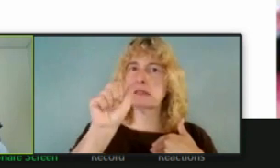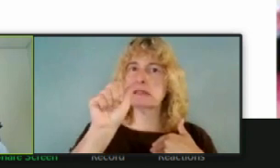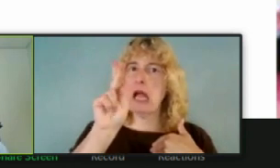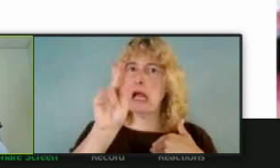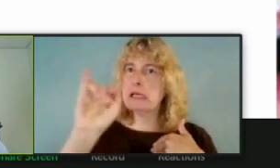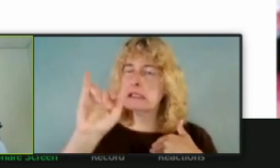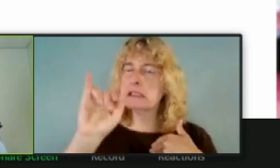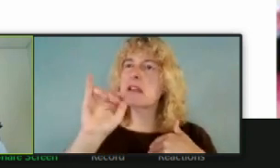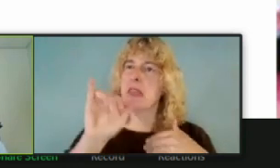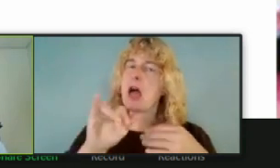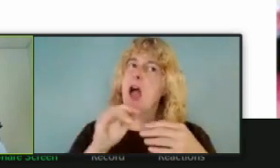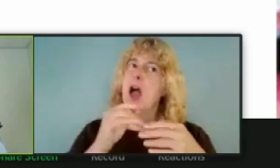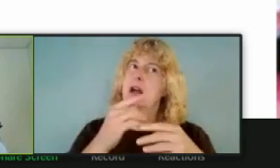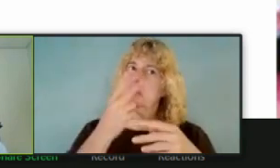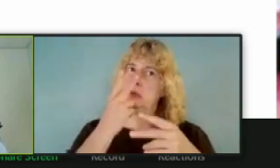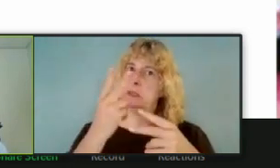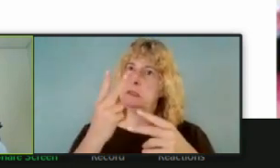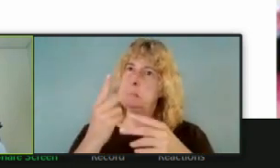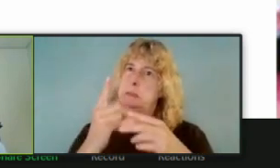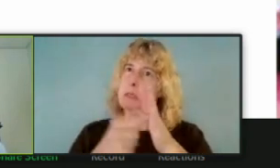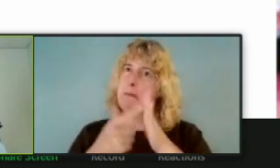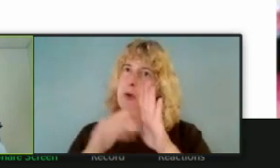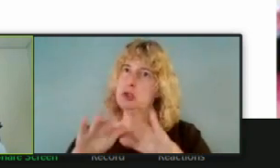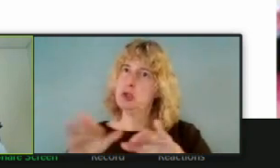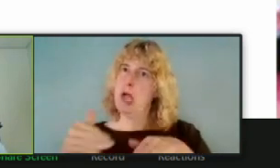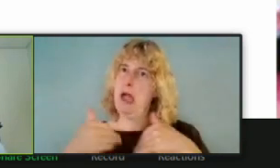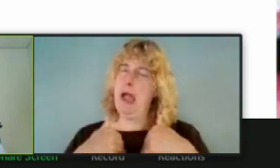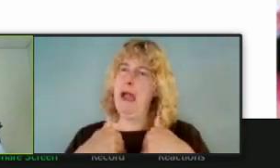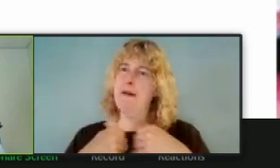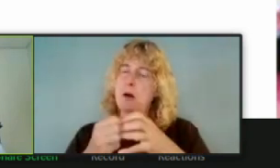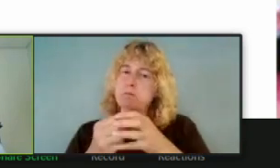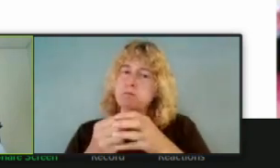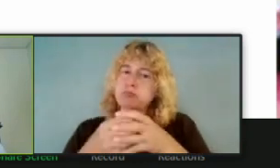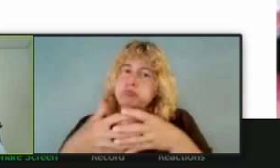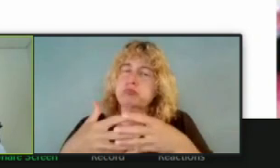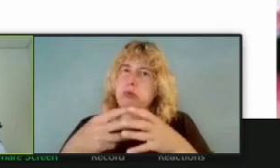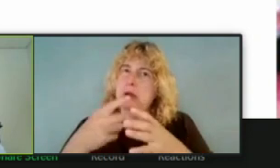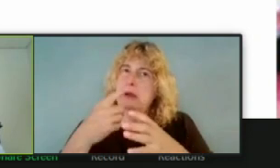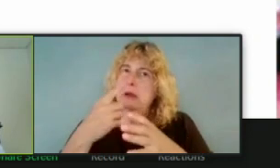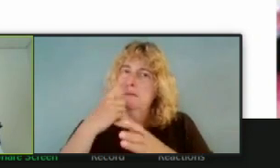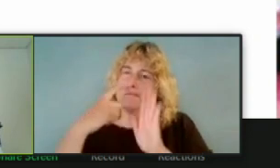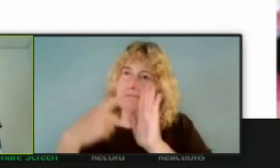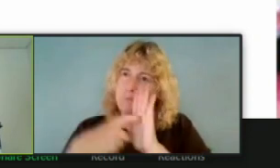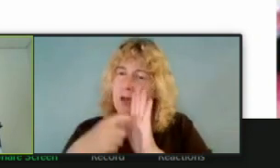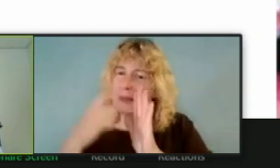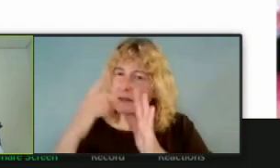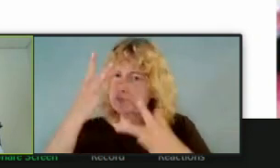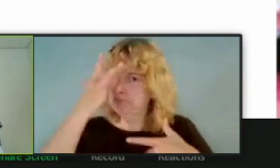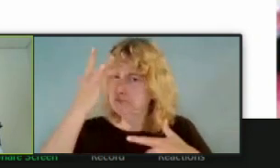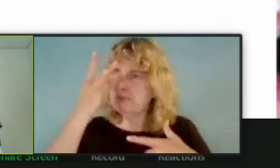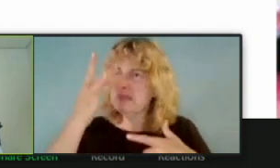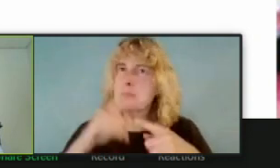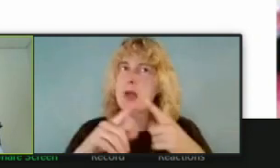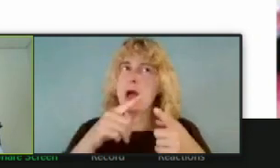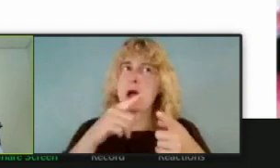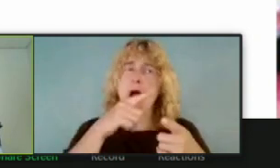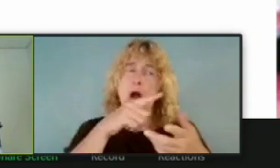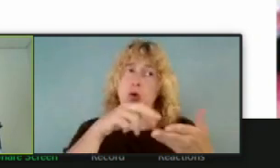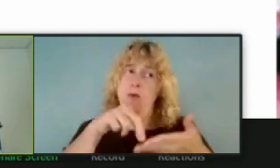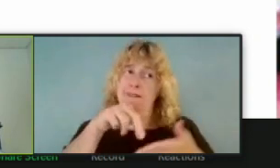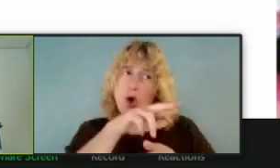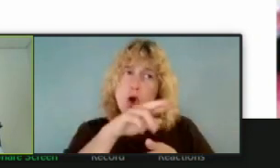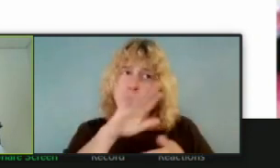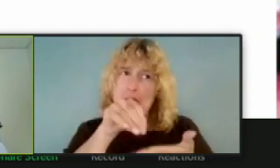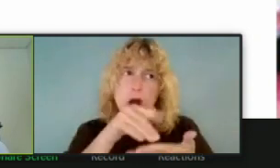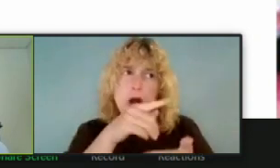we see at children sometimes, although it's rare. Because we're a referral center, we see more cases of it. So we started